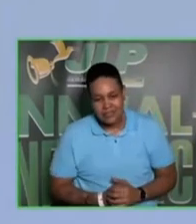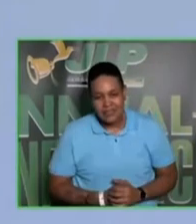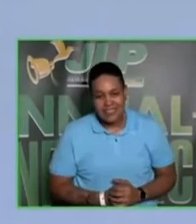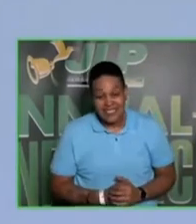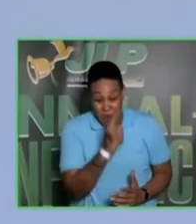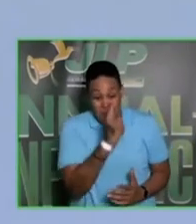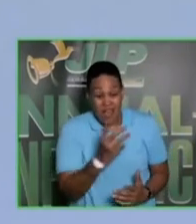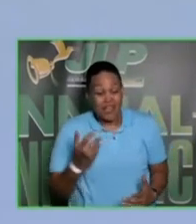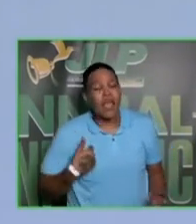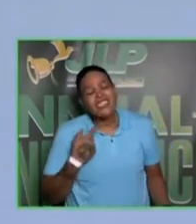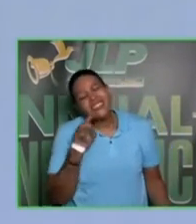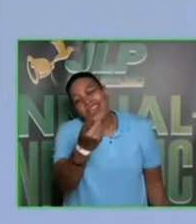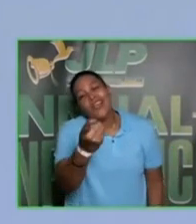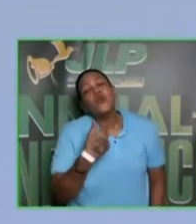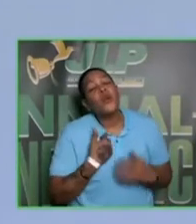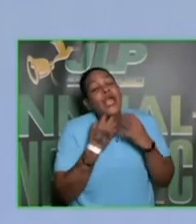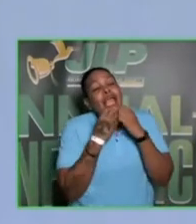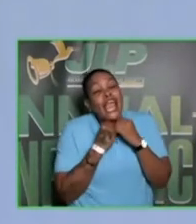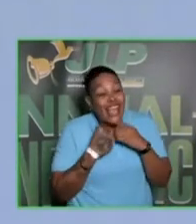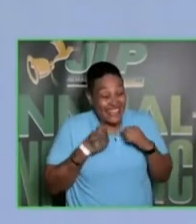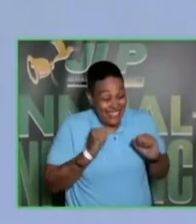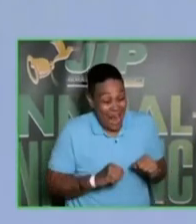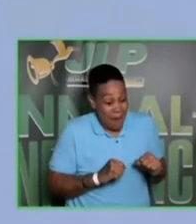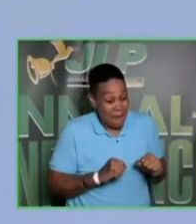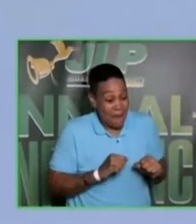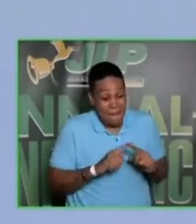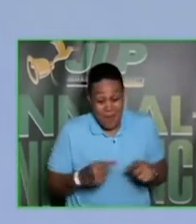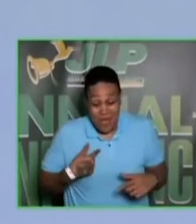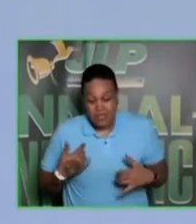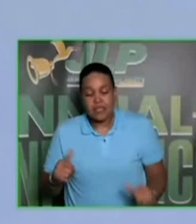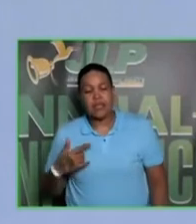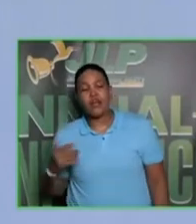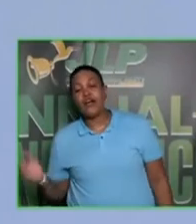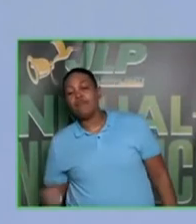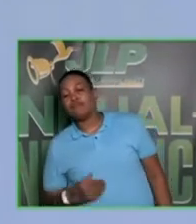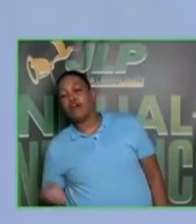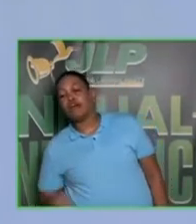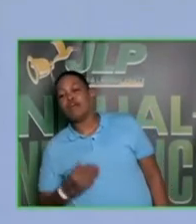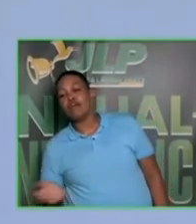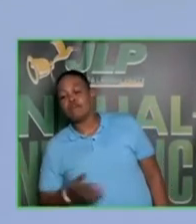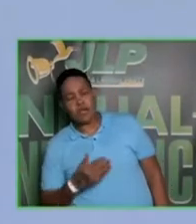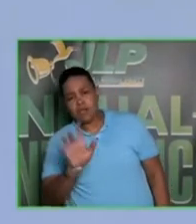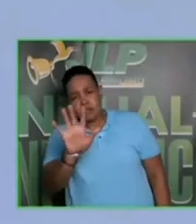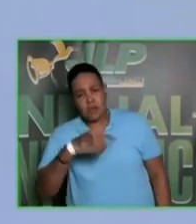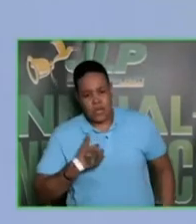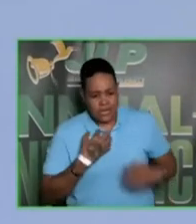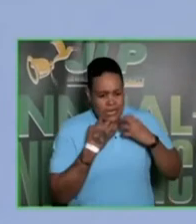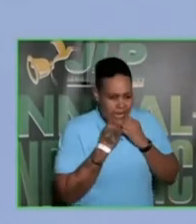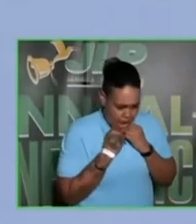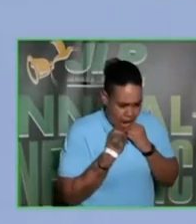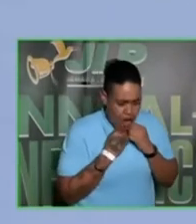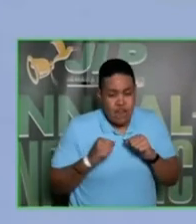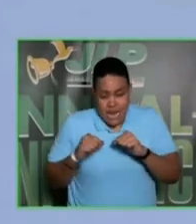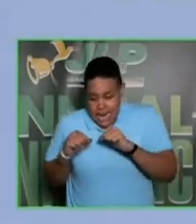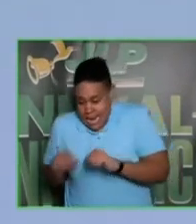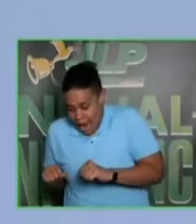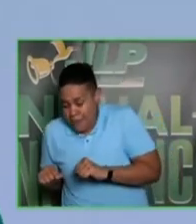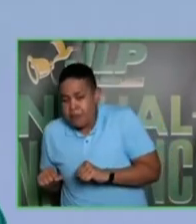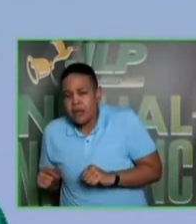It's one thing to say you care and you're capable, you still might not do it. So we are a caring, capable,